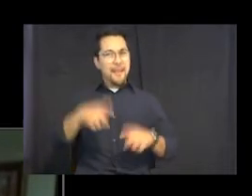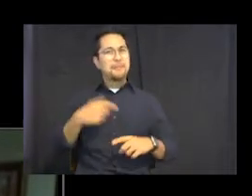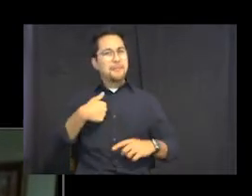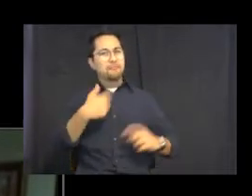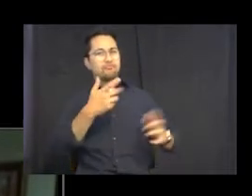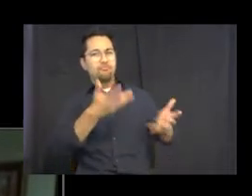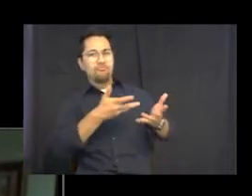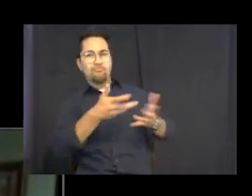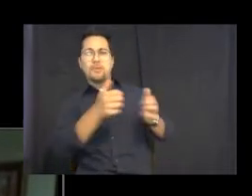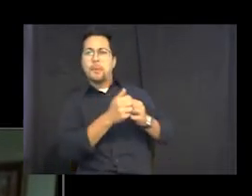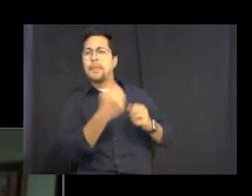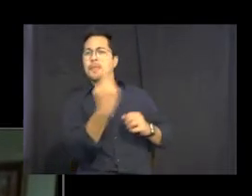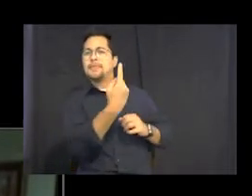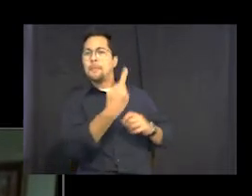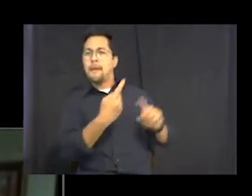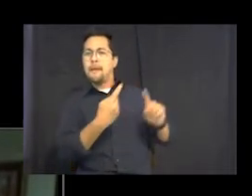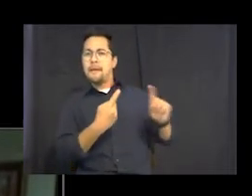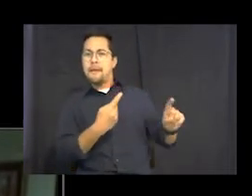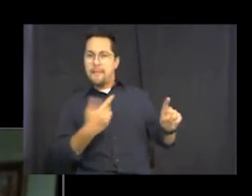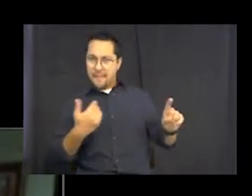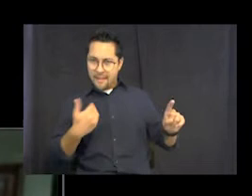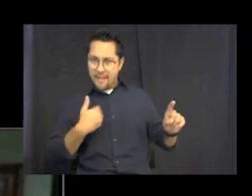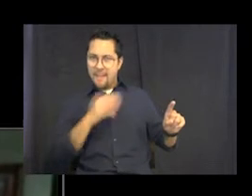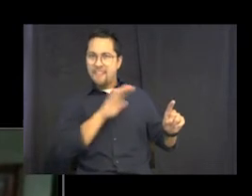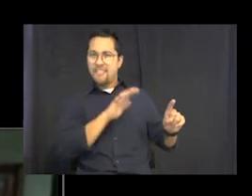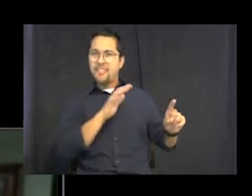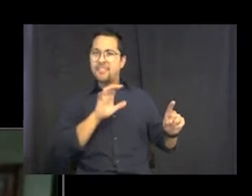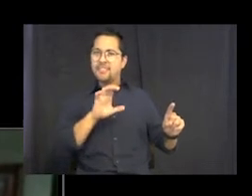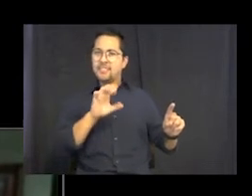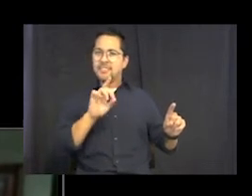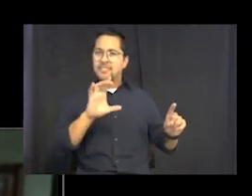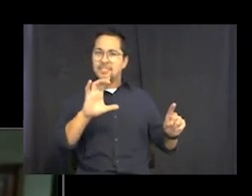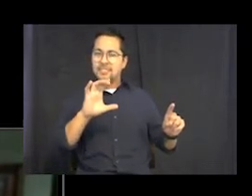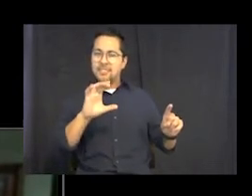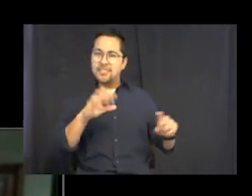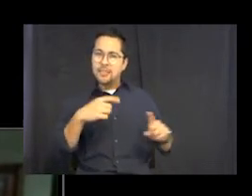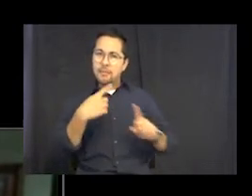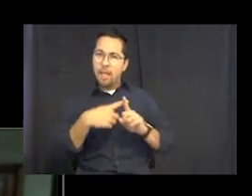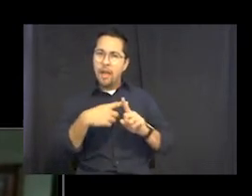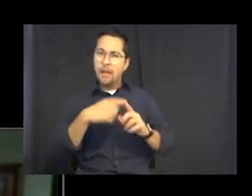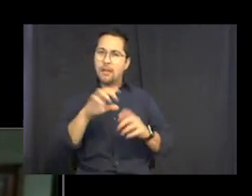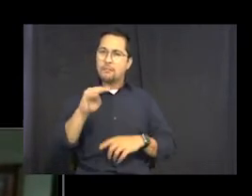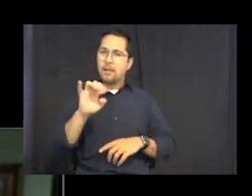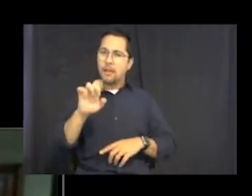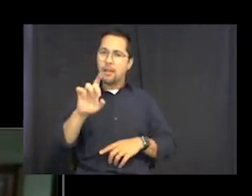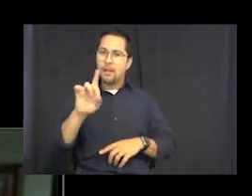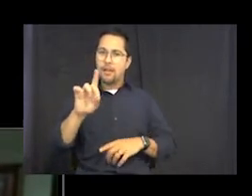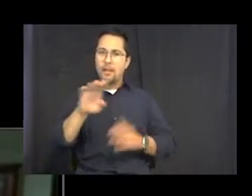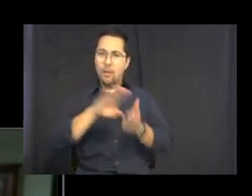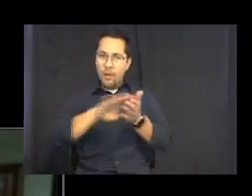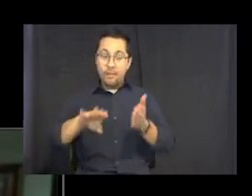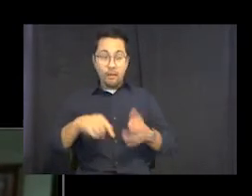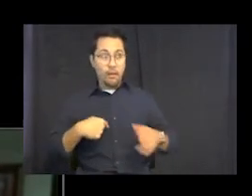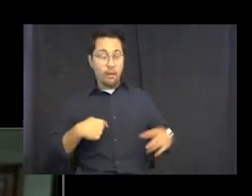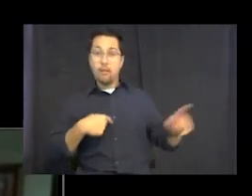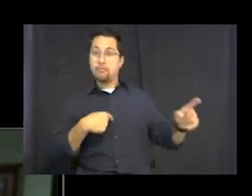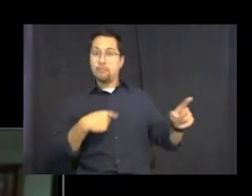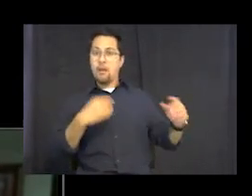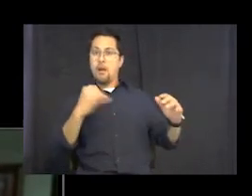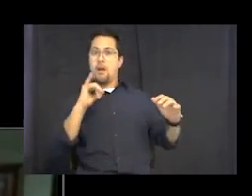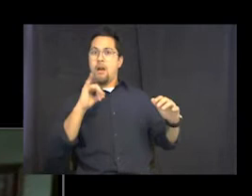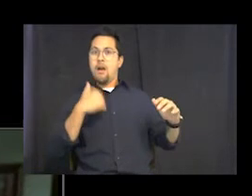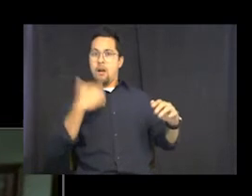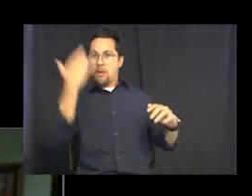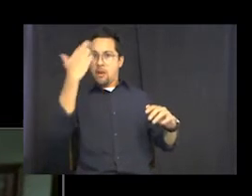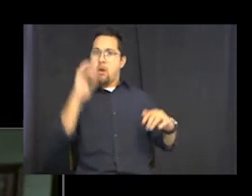who's had a CDC plus Medicaid waiver, that was possible that I